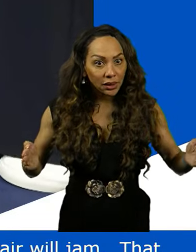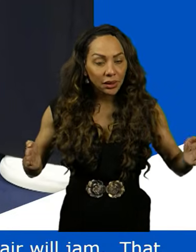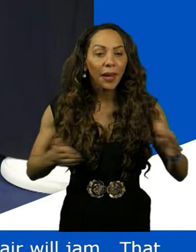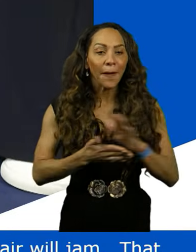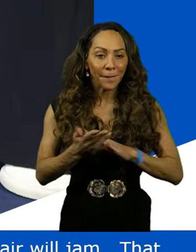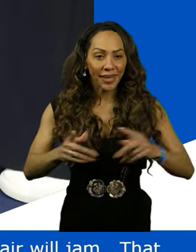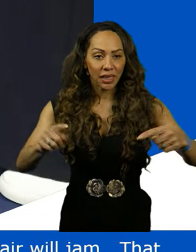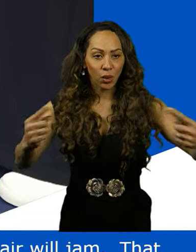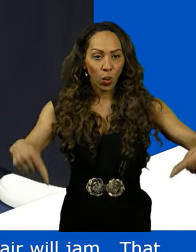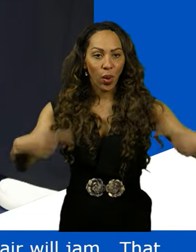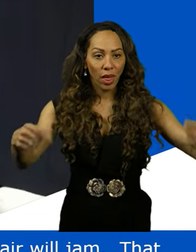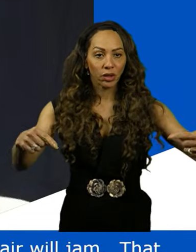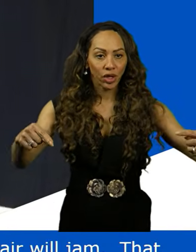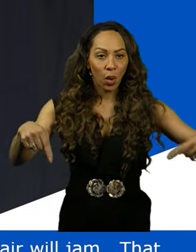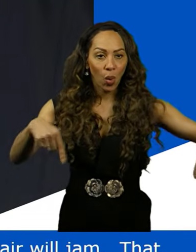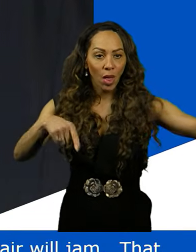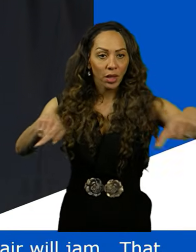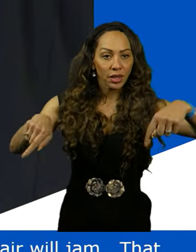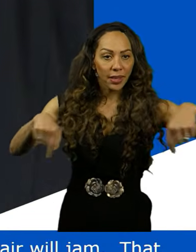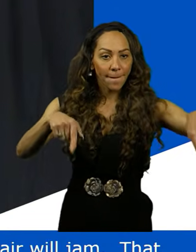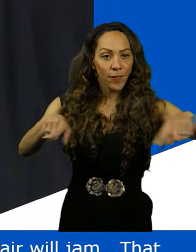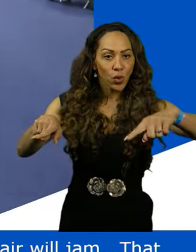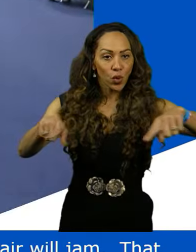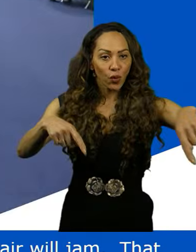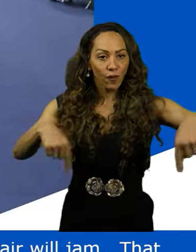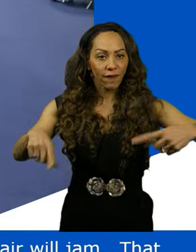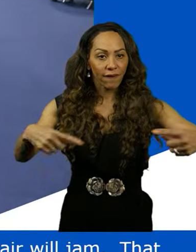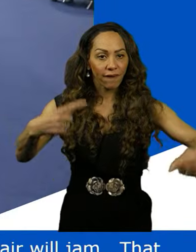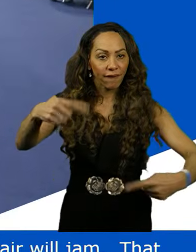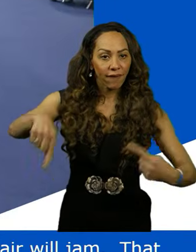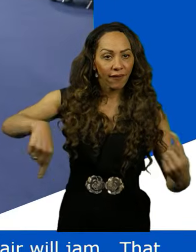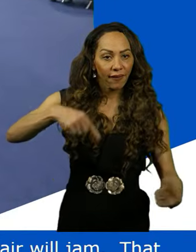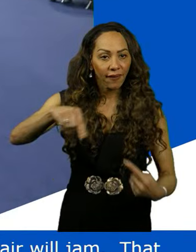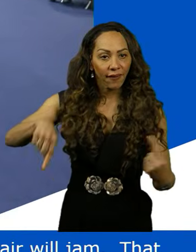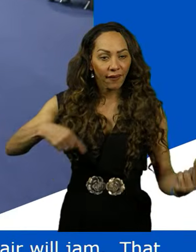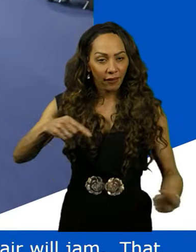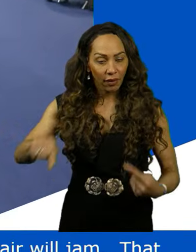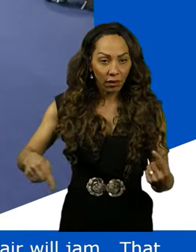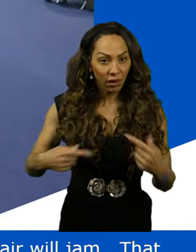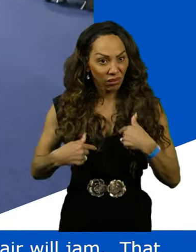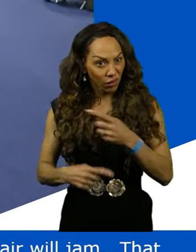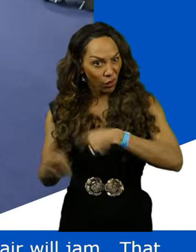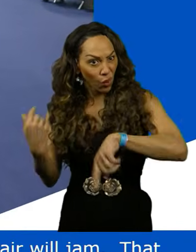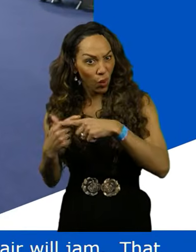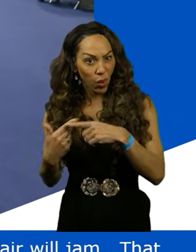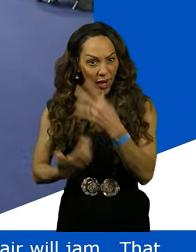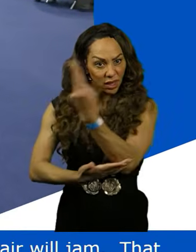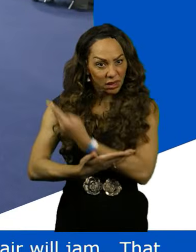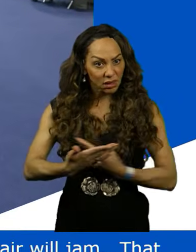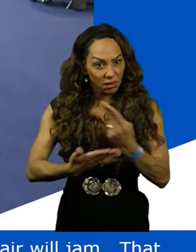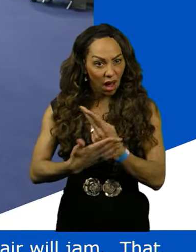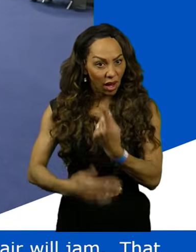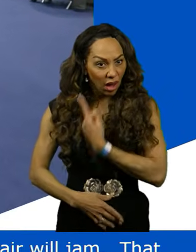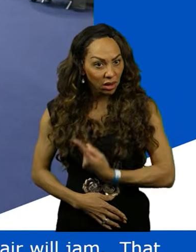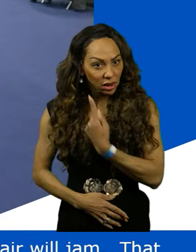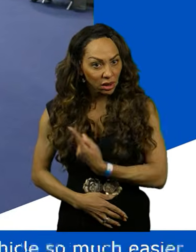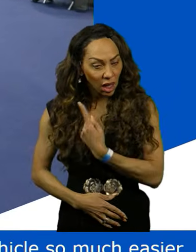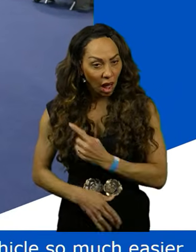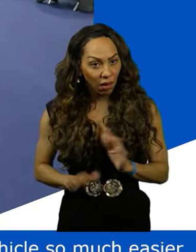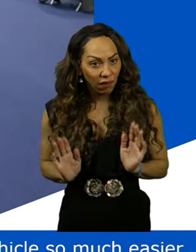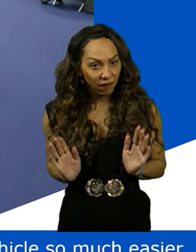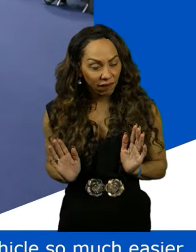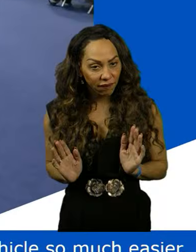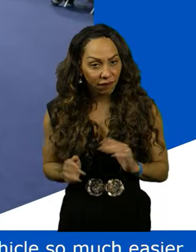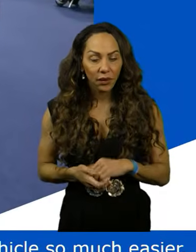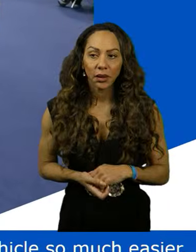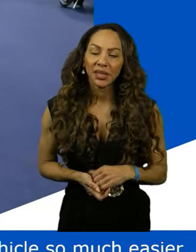vehicle so much easier. Because we engineer all of this, on vehicles where we have to change